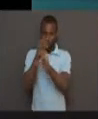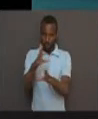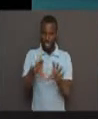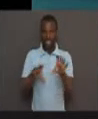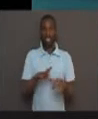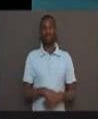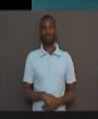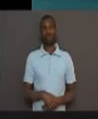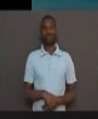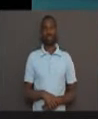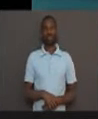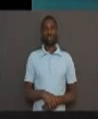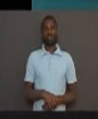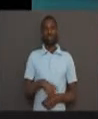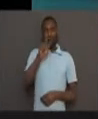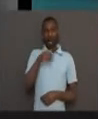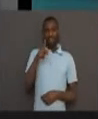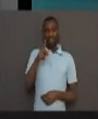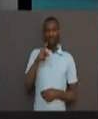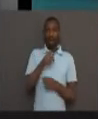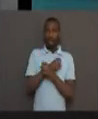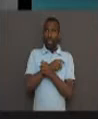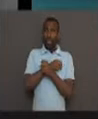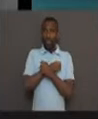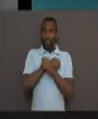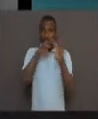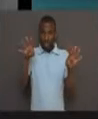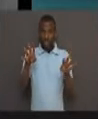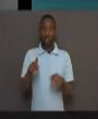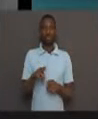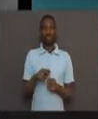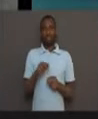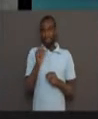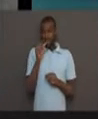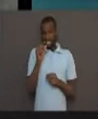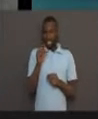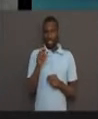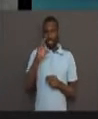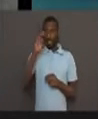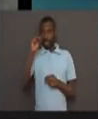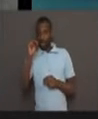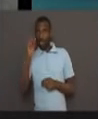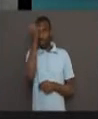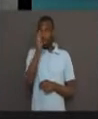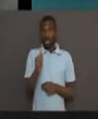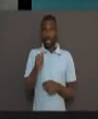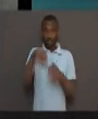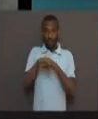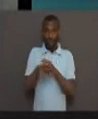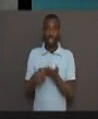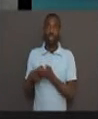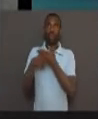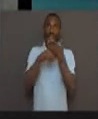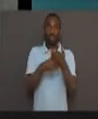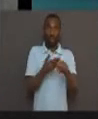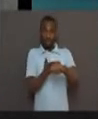Alpha ray emissions can only travel a few centimeters in air before they